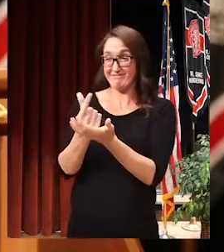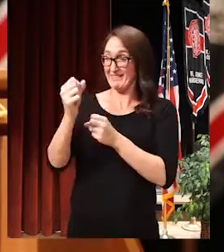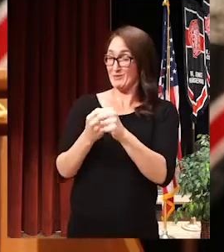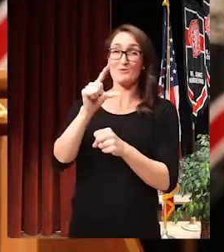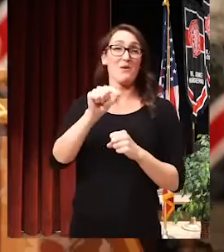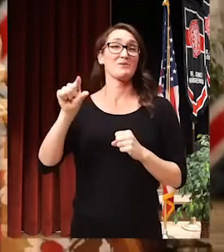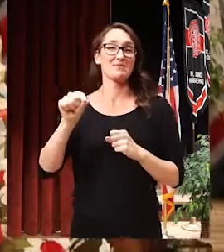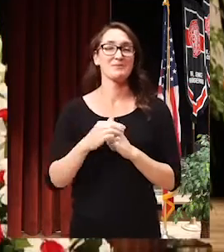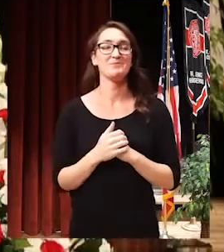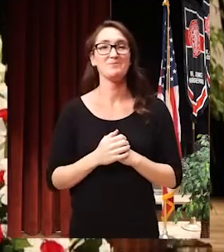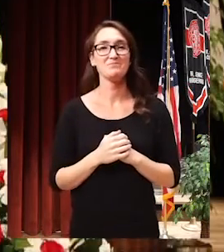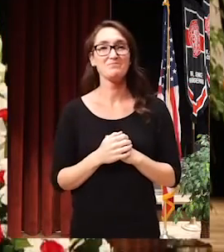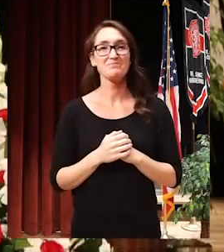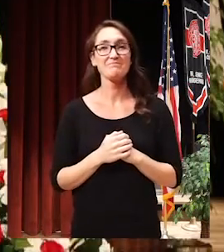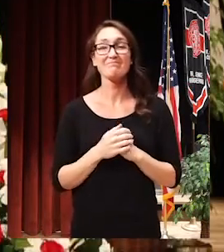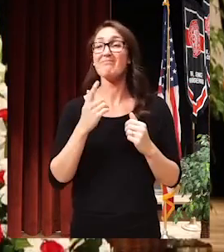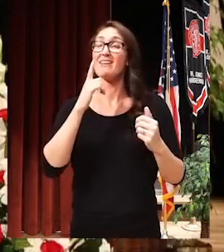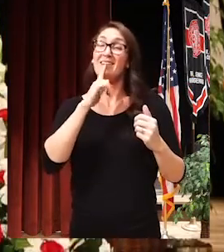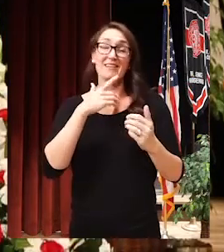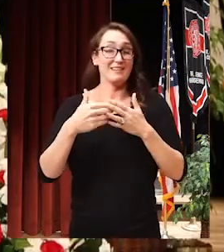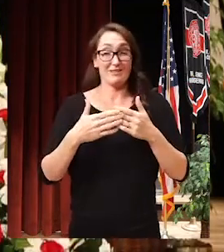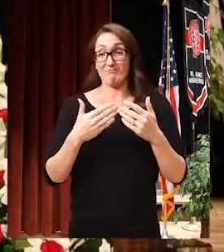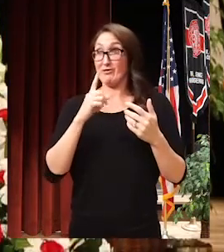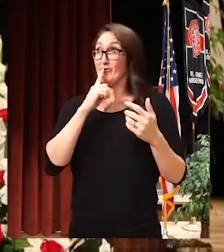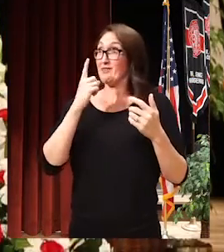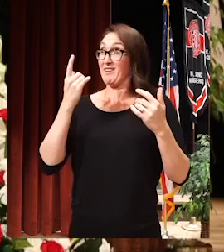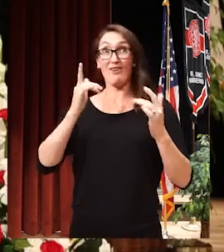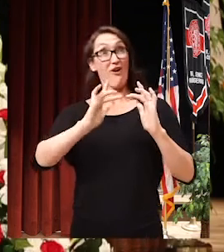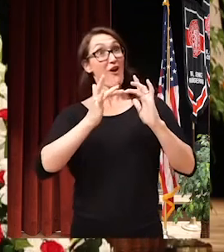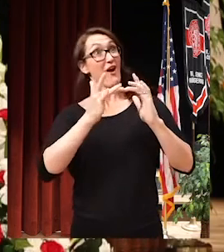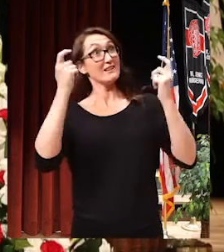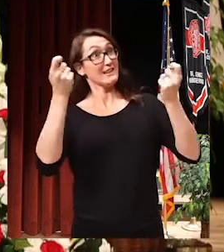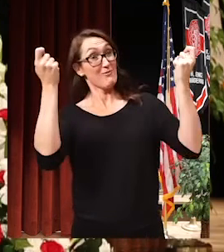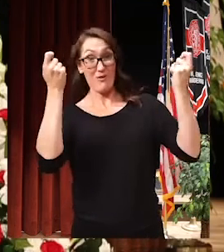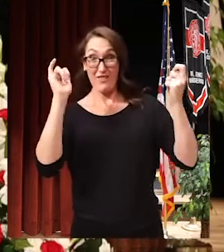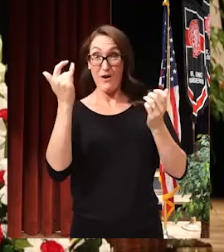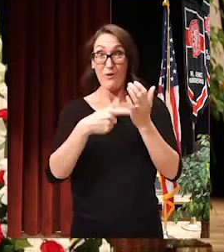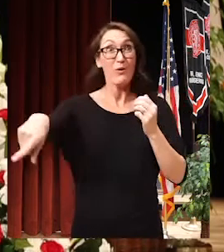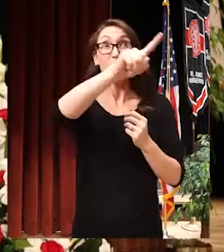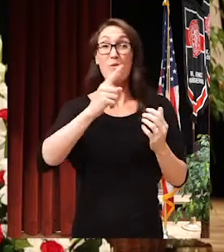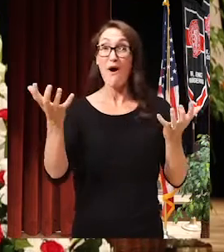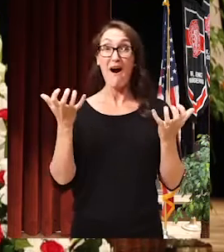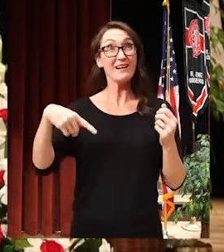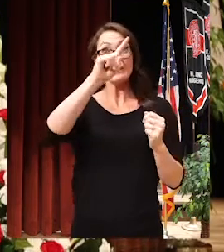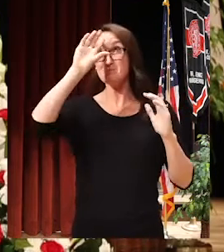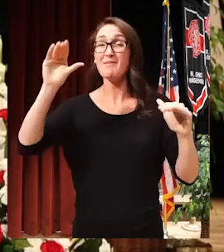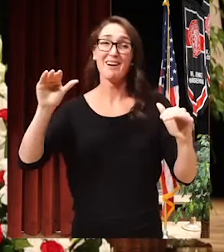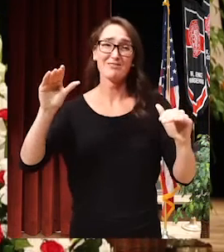2020. Although this is not the celebration that you would expect when you began your